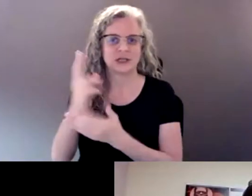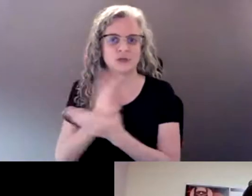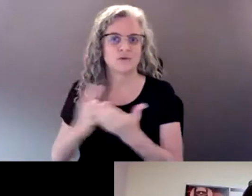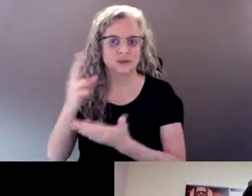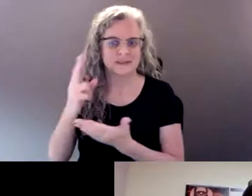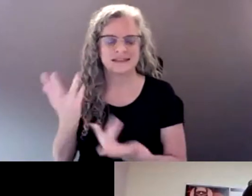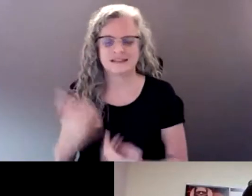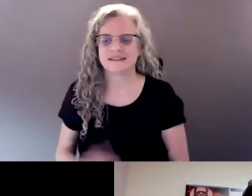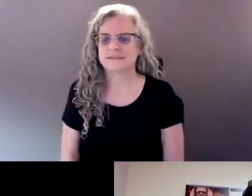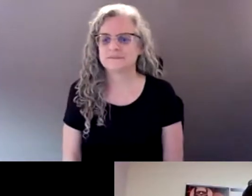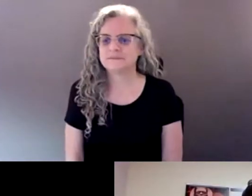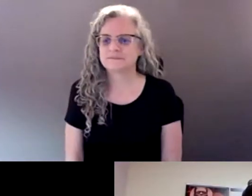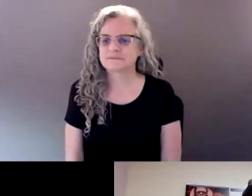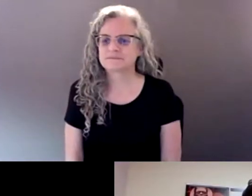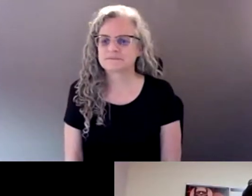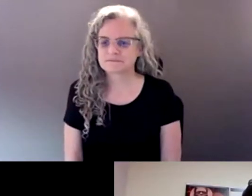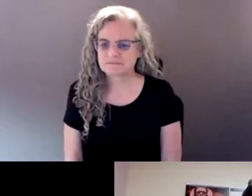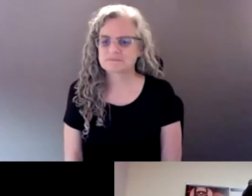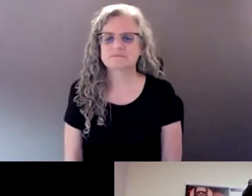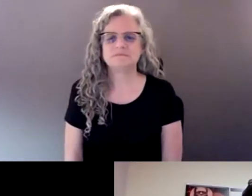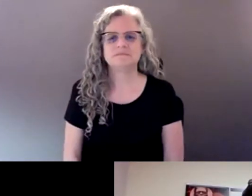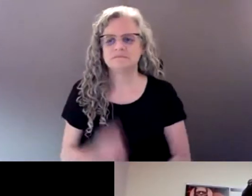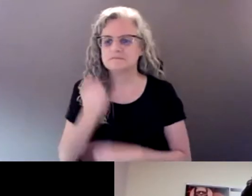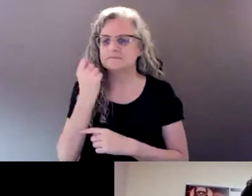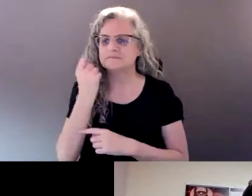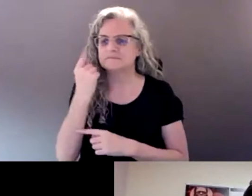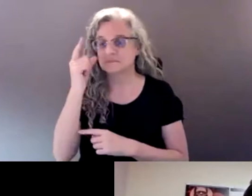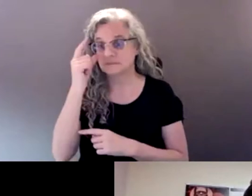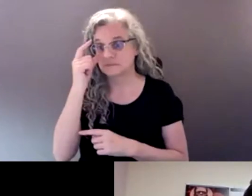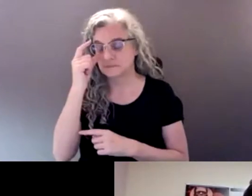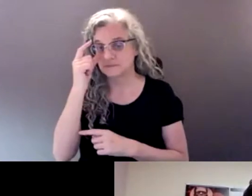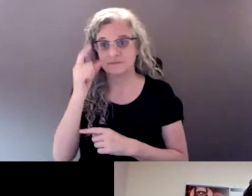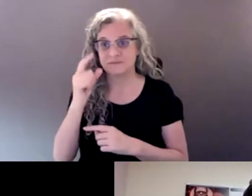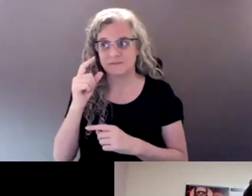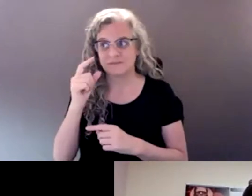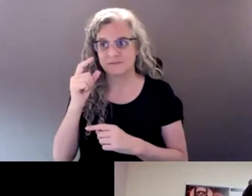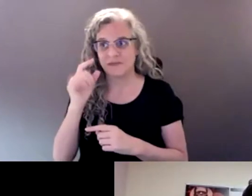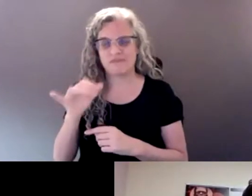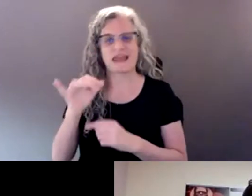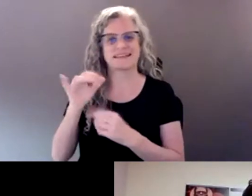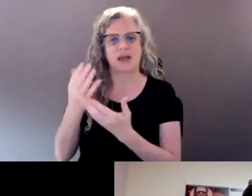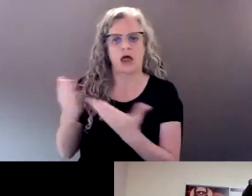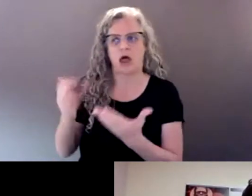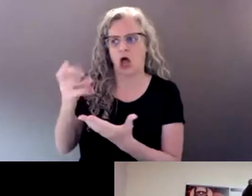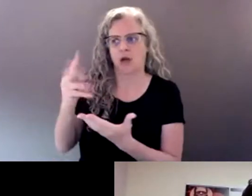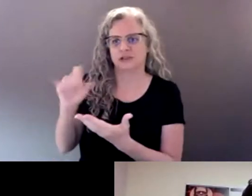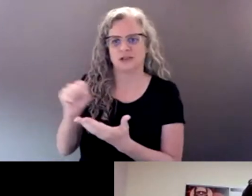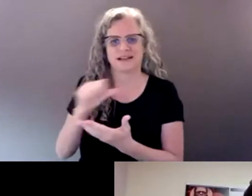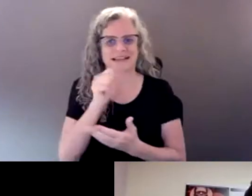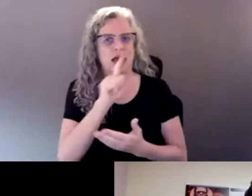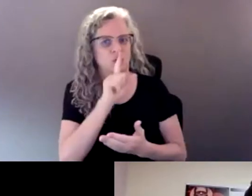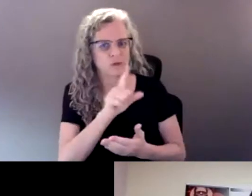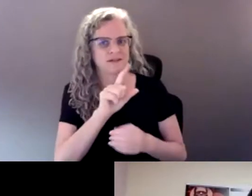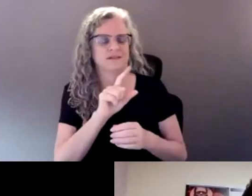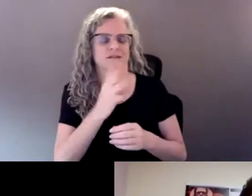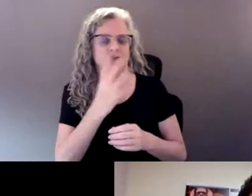cetera, et cetera. And none of this has to do with necessarily real Jews. Anti-Semitism, on the other hand,